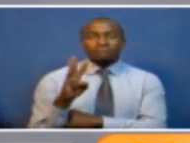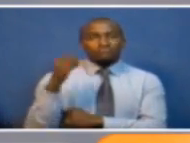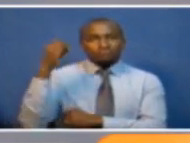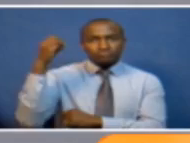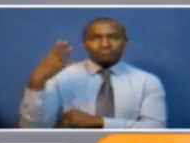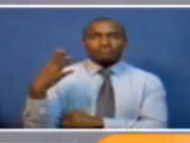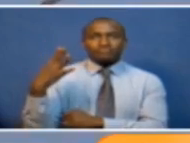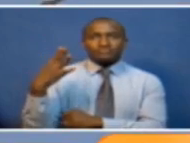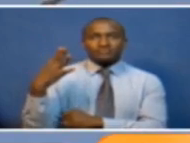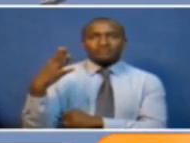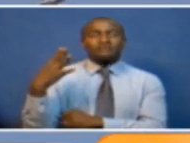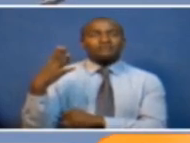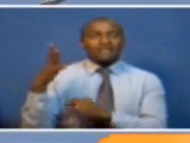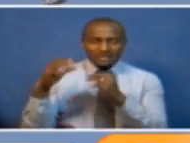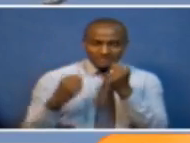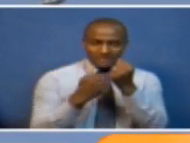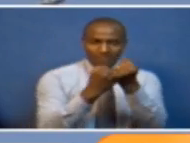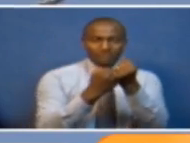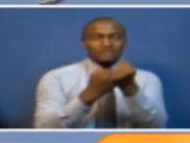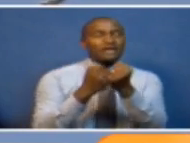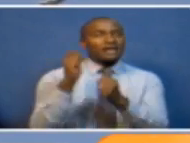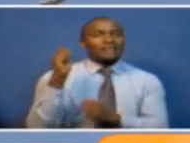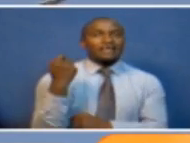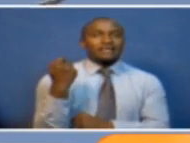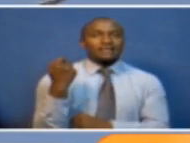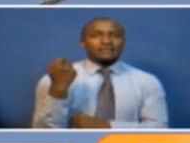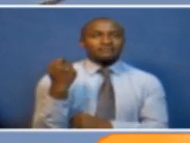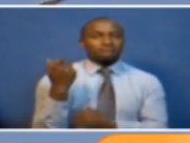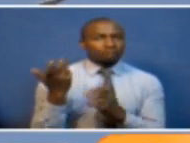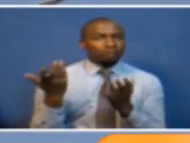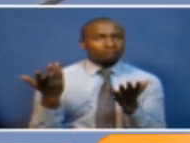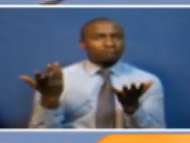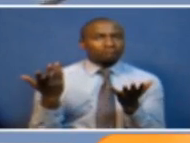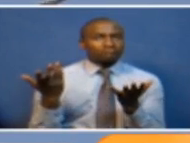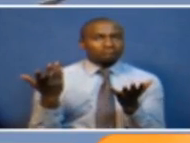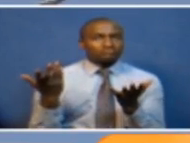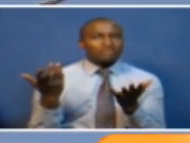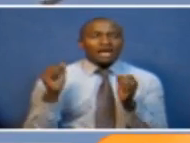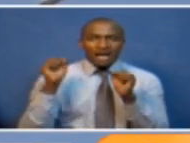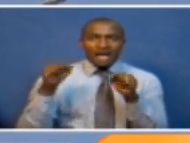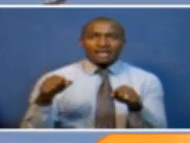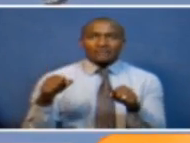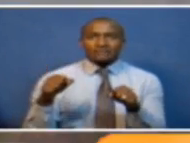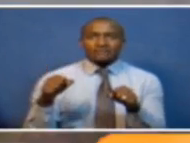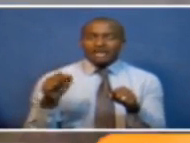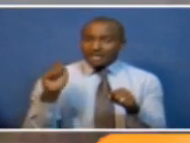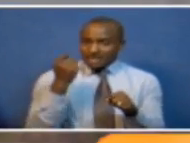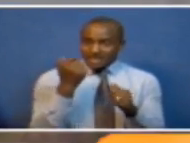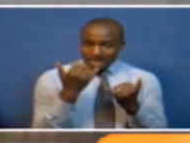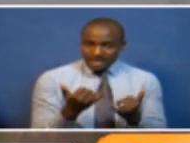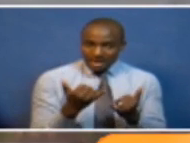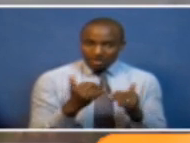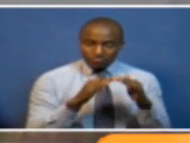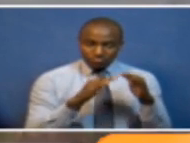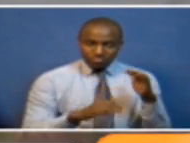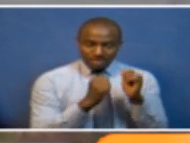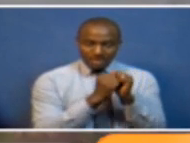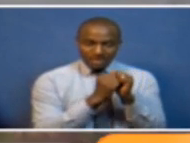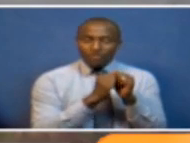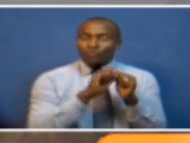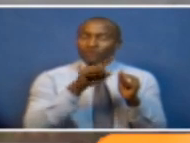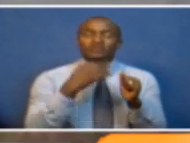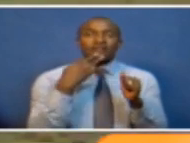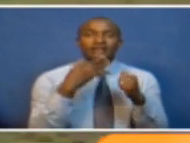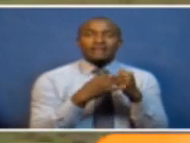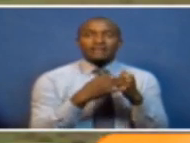the national grid, a significant boost to the country's present capacity of just under 1,800